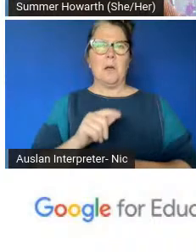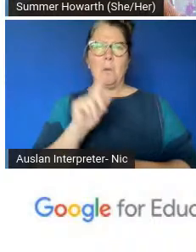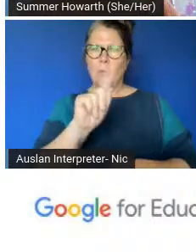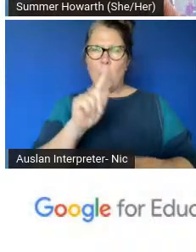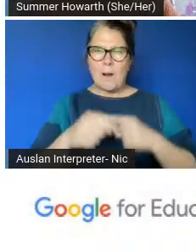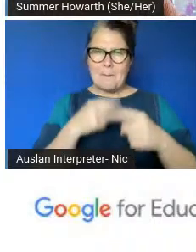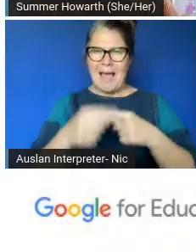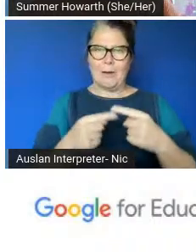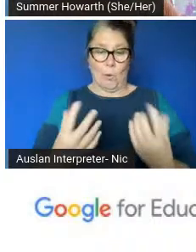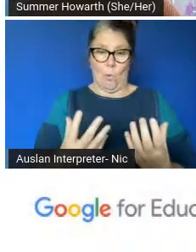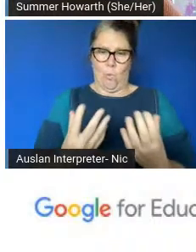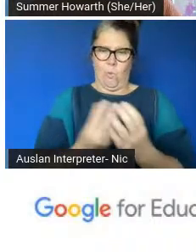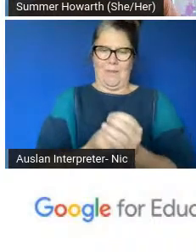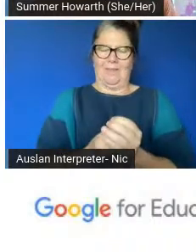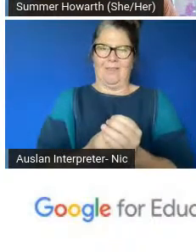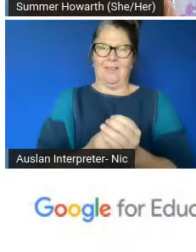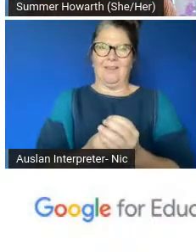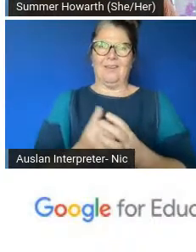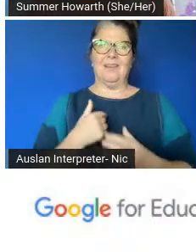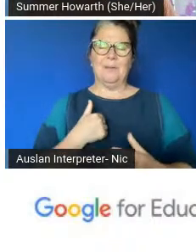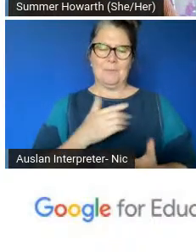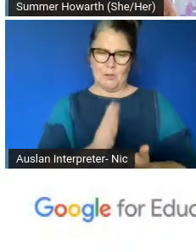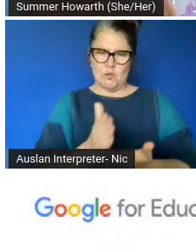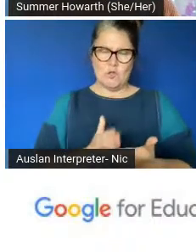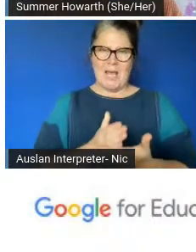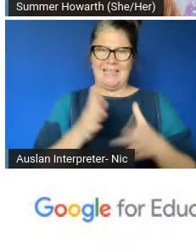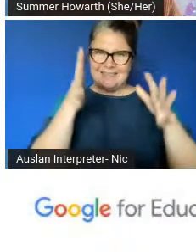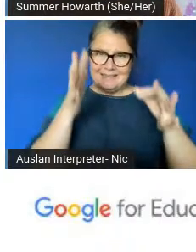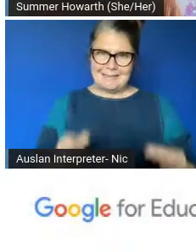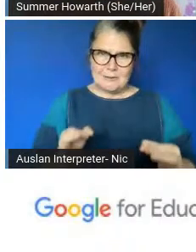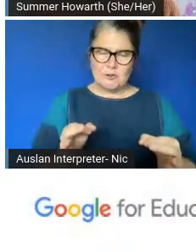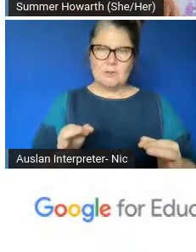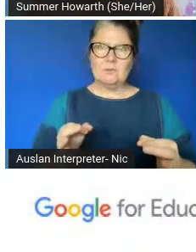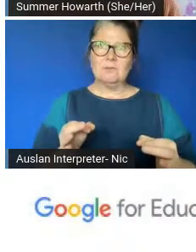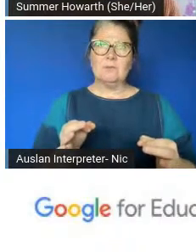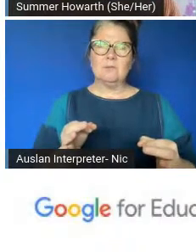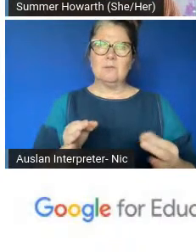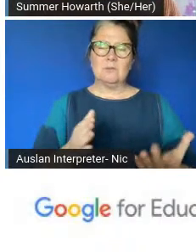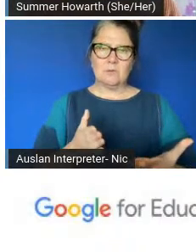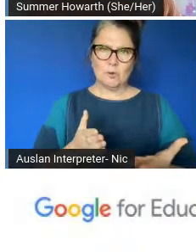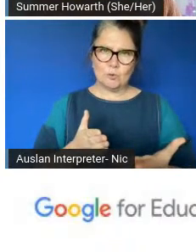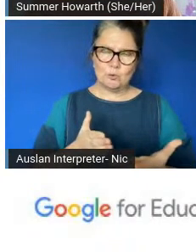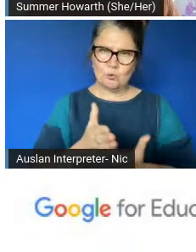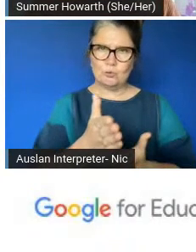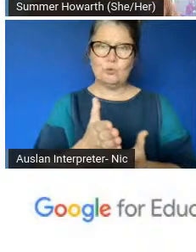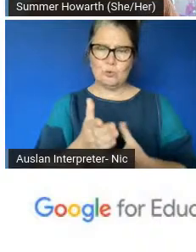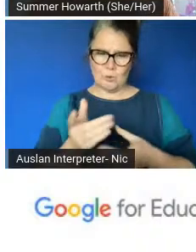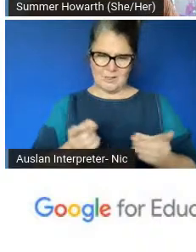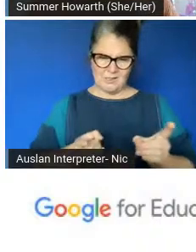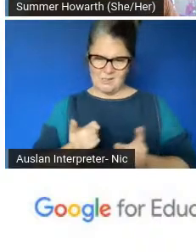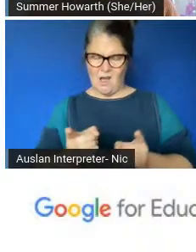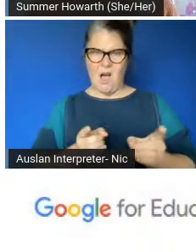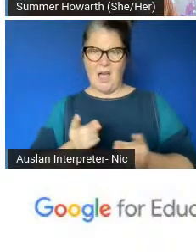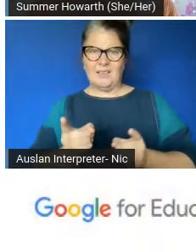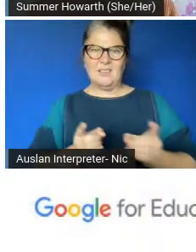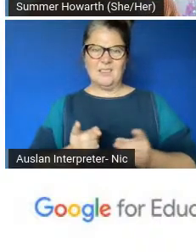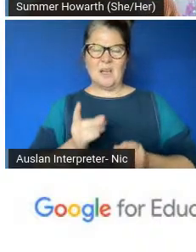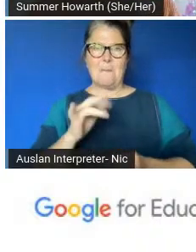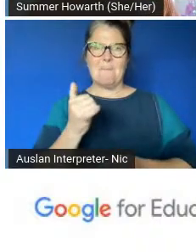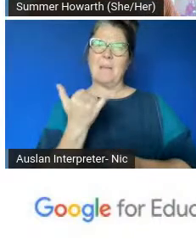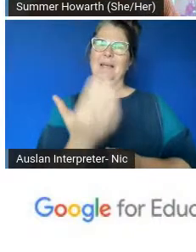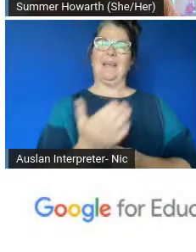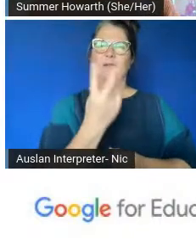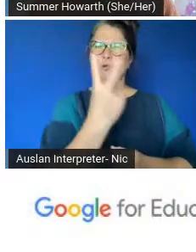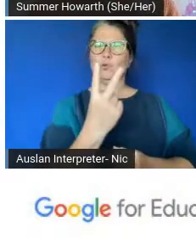the student-initiated, the shared decisions? I'd love to hear those in the chat as well, Chris. Should we give 2 or 3 minutes to